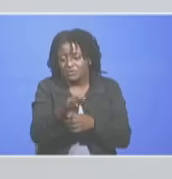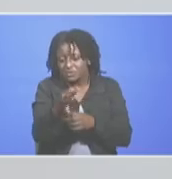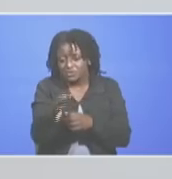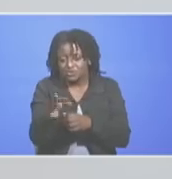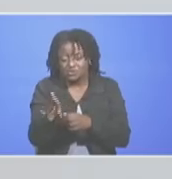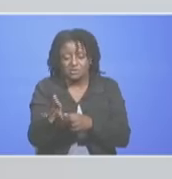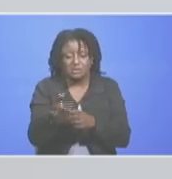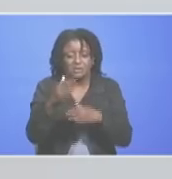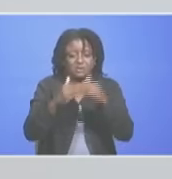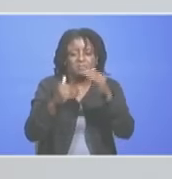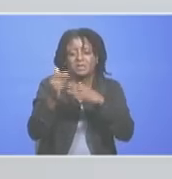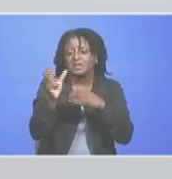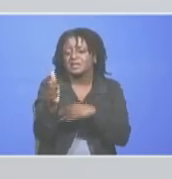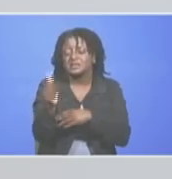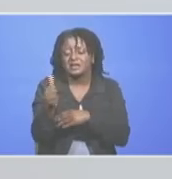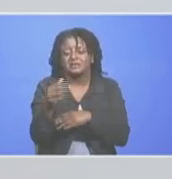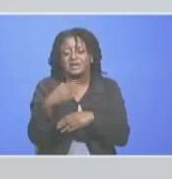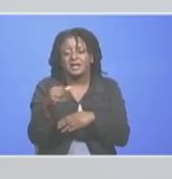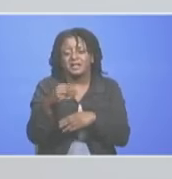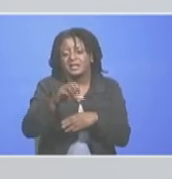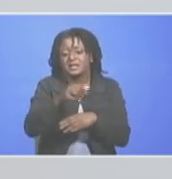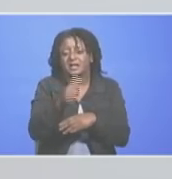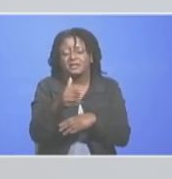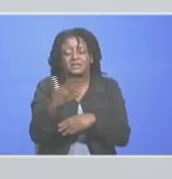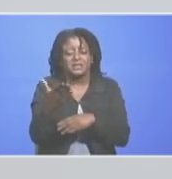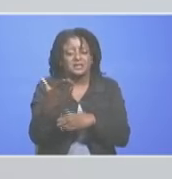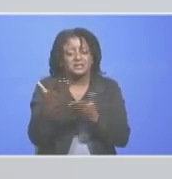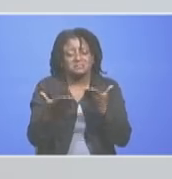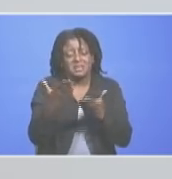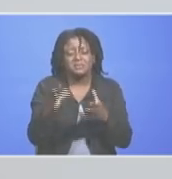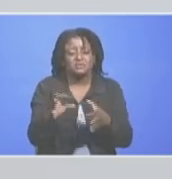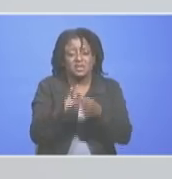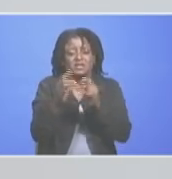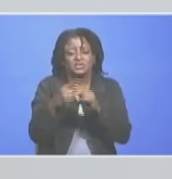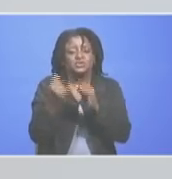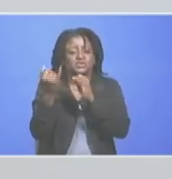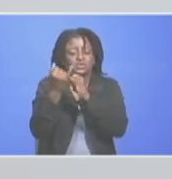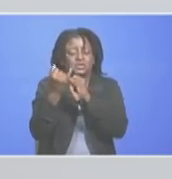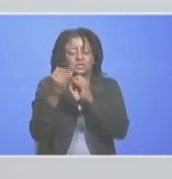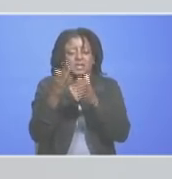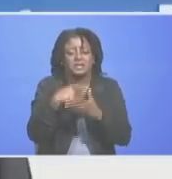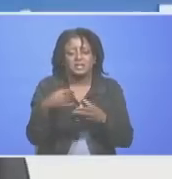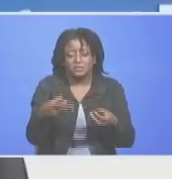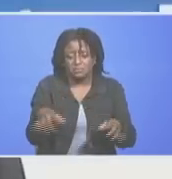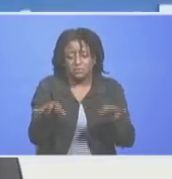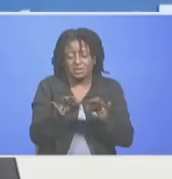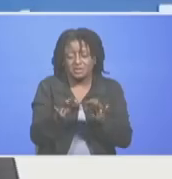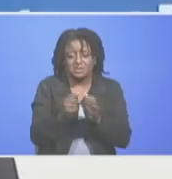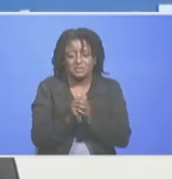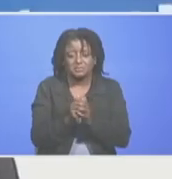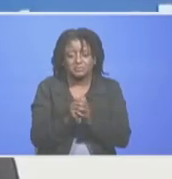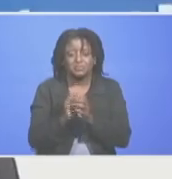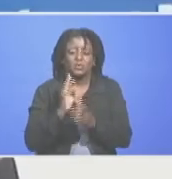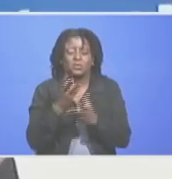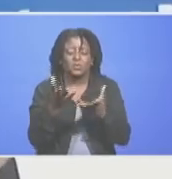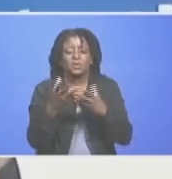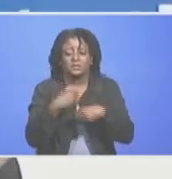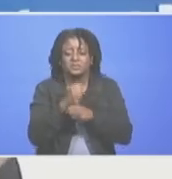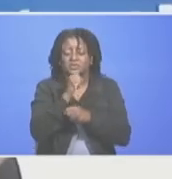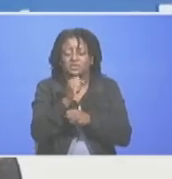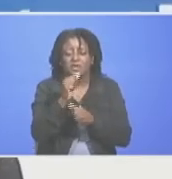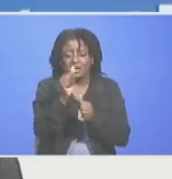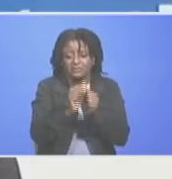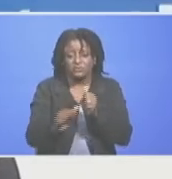the building itself, and any other things that might be related to insurance and the importance thereof. We want to ensure that everyone